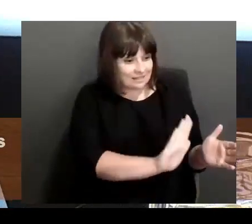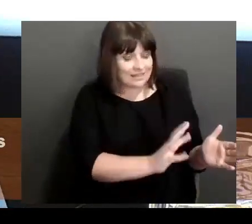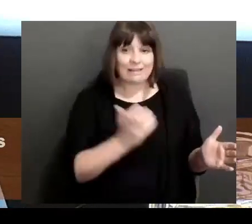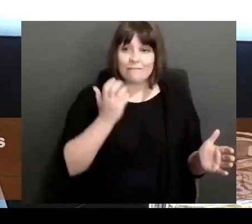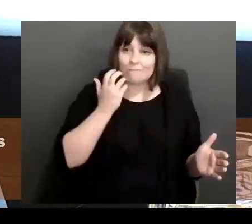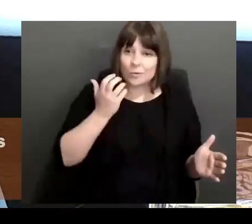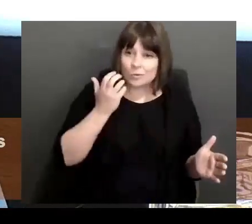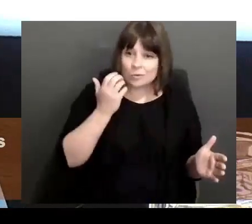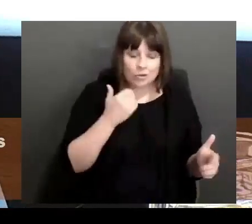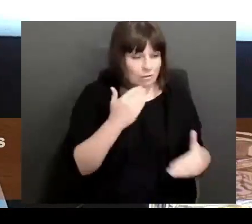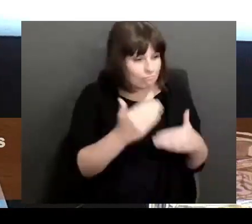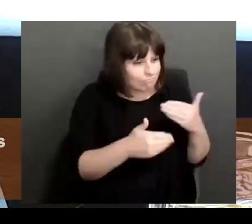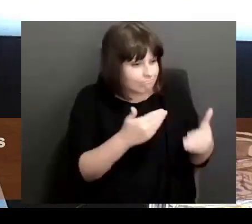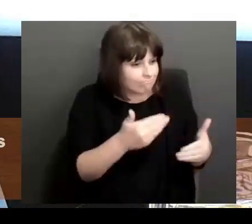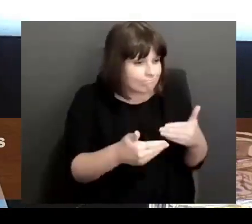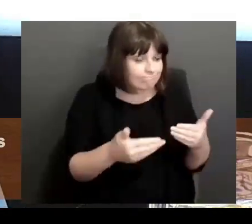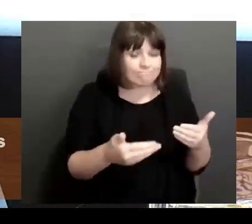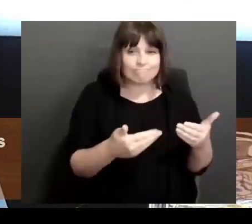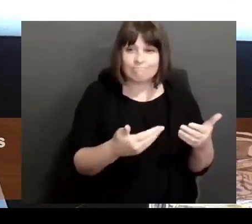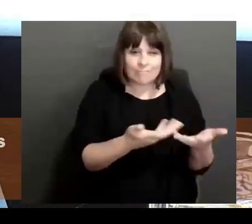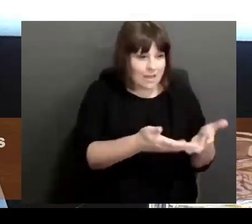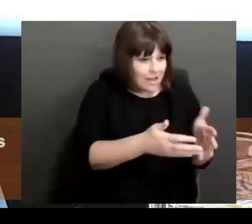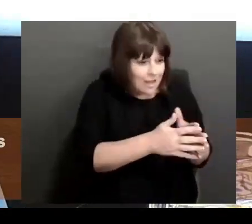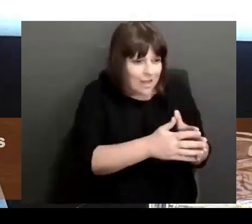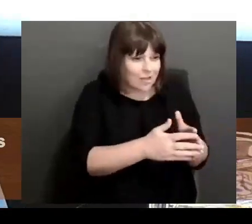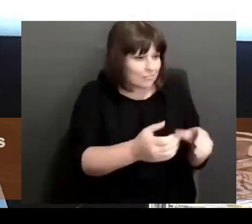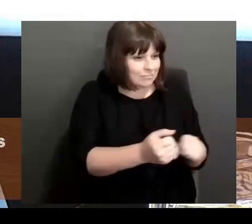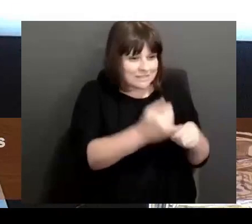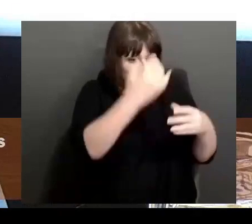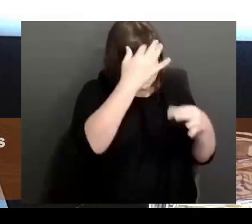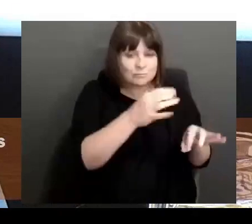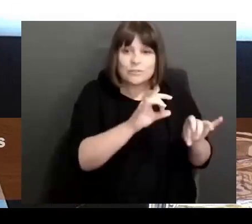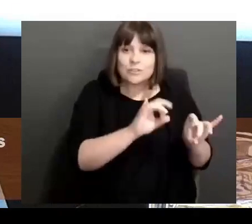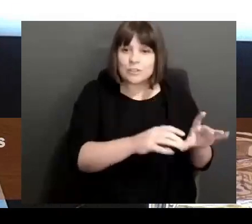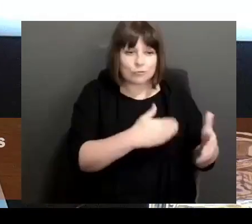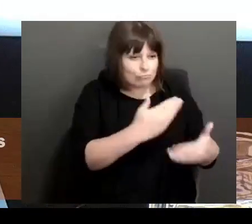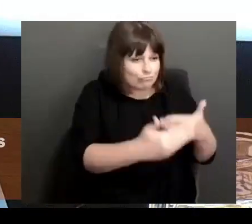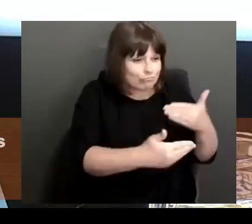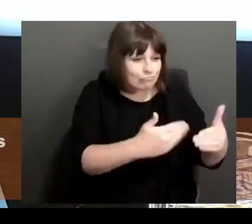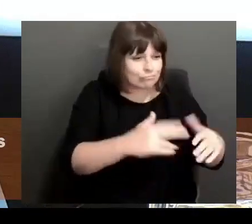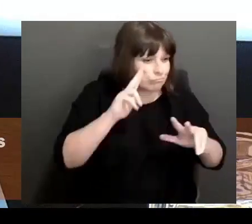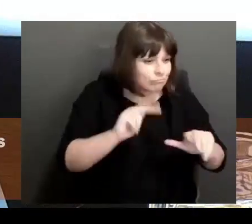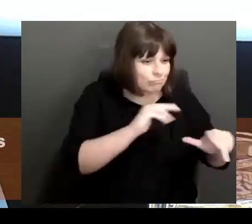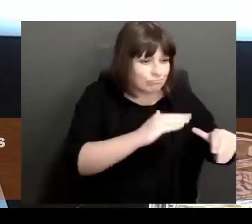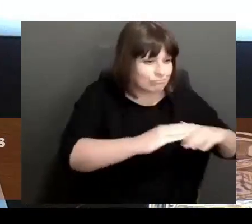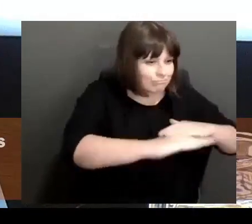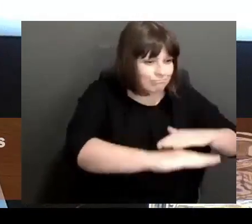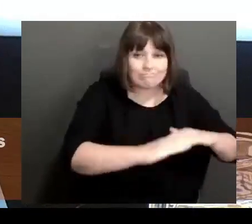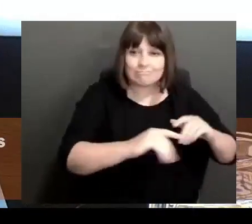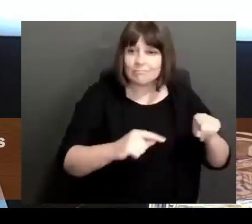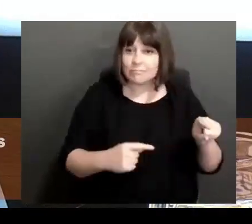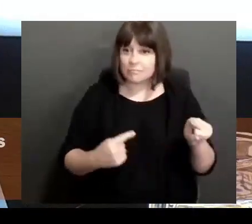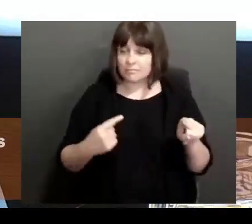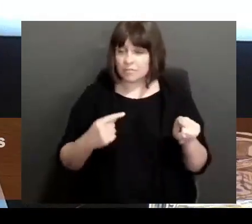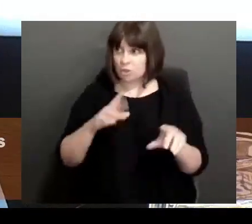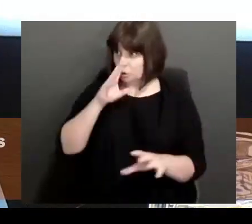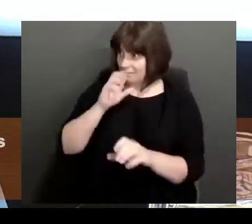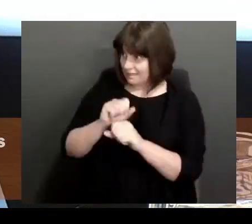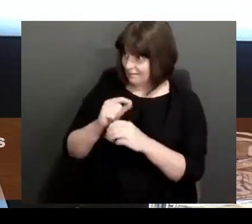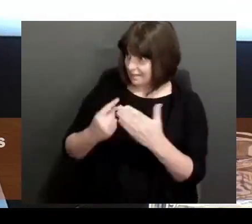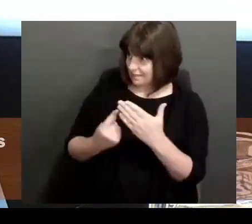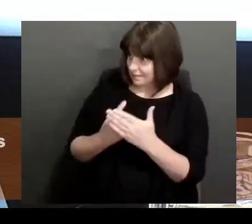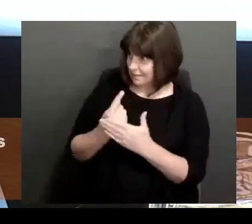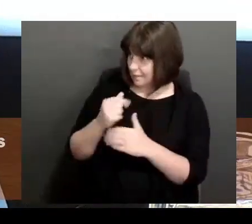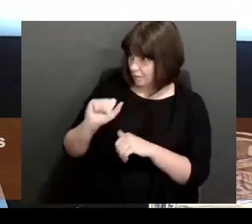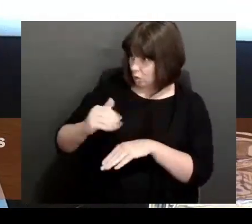like and can be, to determine that for themselves. So do you believe that's happening under your portfolios or has